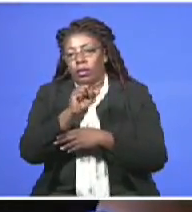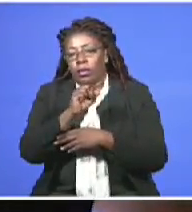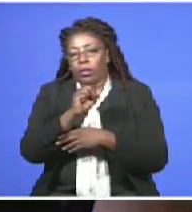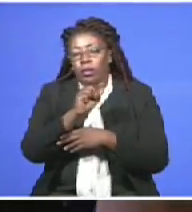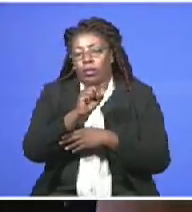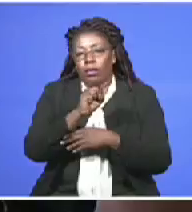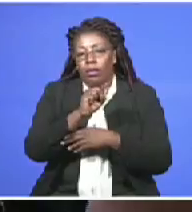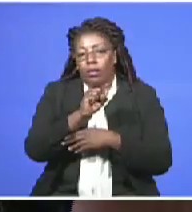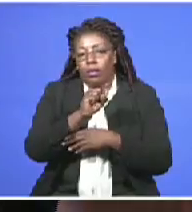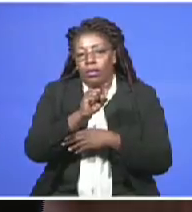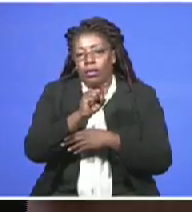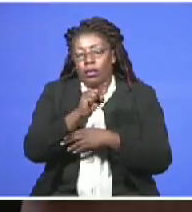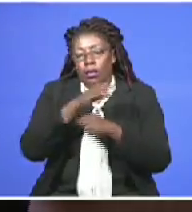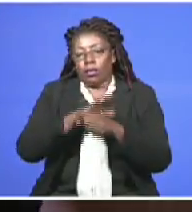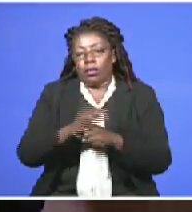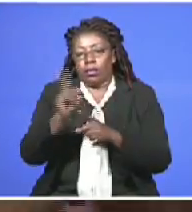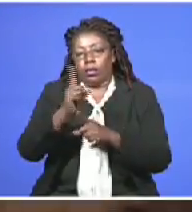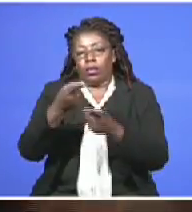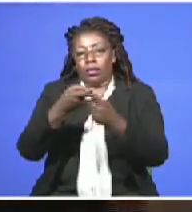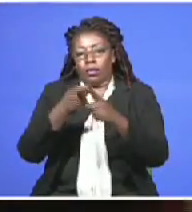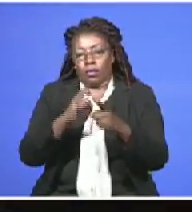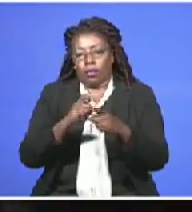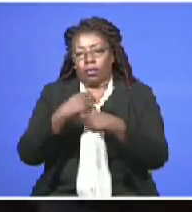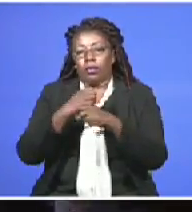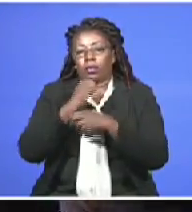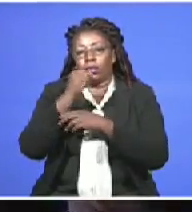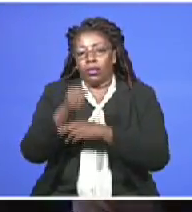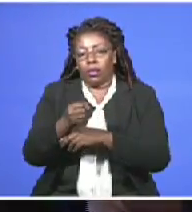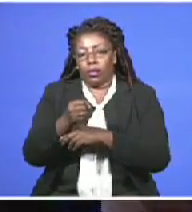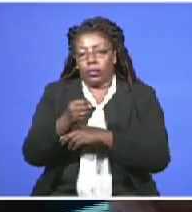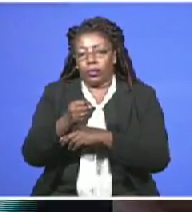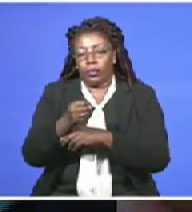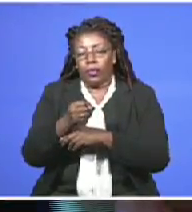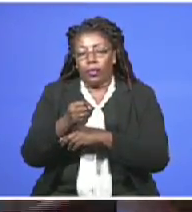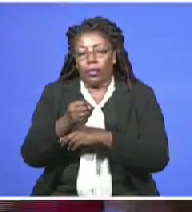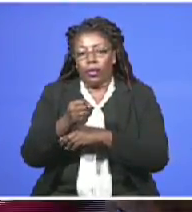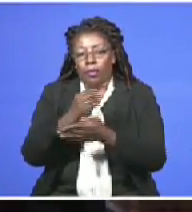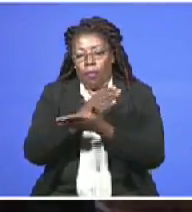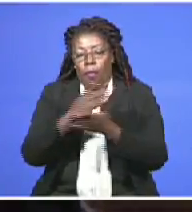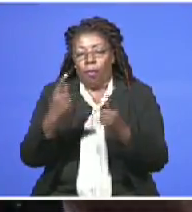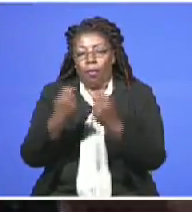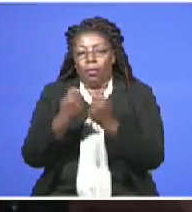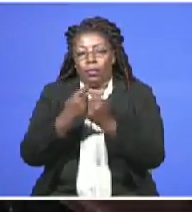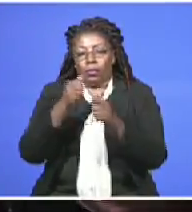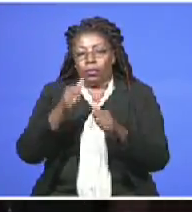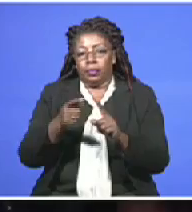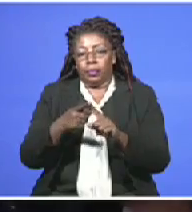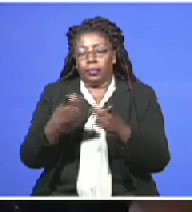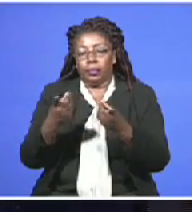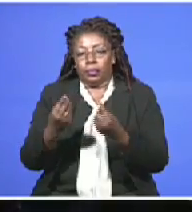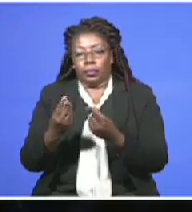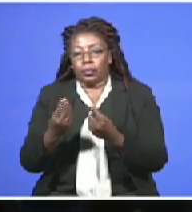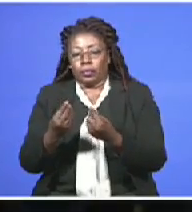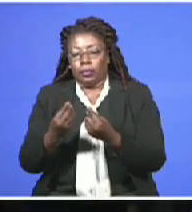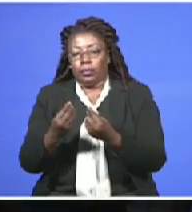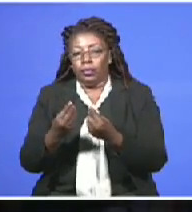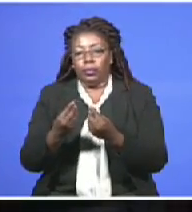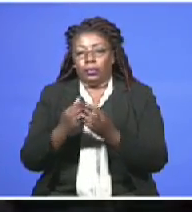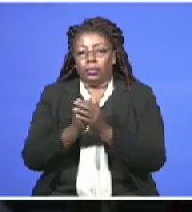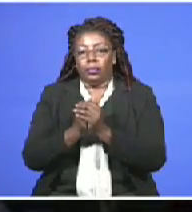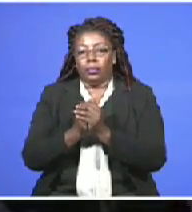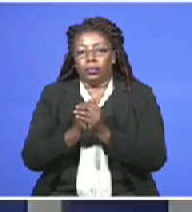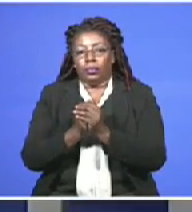with the outcome, so that's where our pressure is coming from. We want to make sure that when we get to a certain part of this tournament, we're able to execute and get a little bit further.